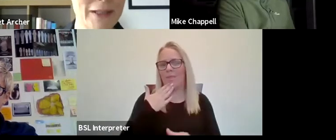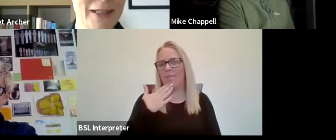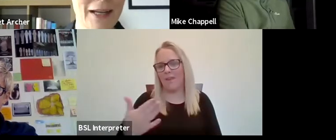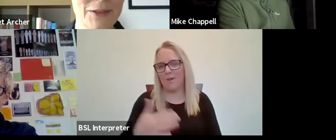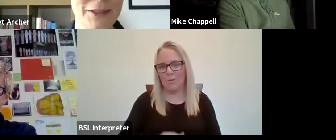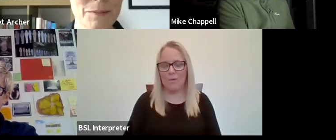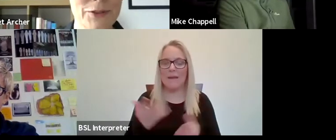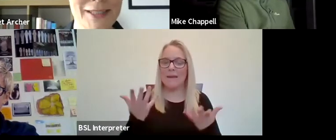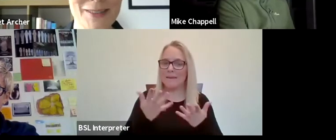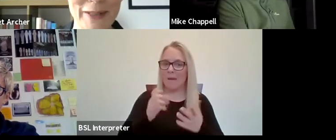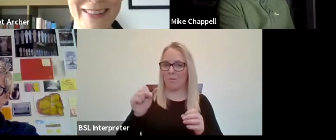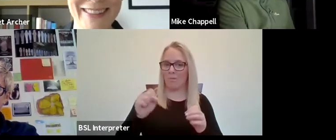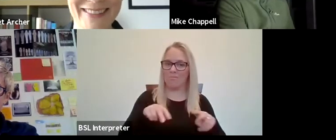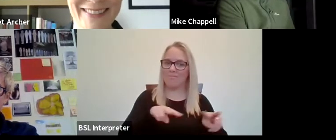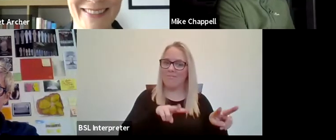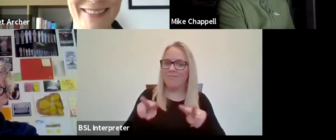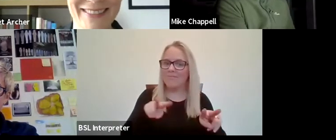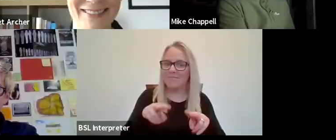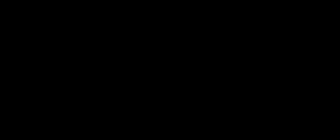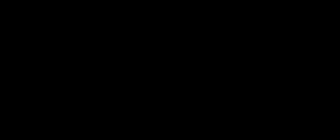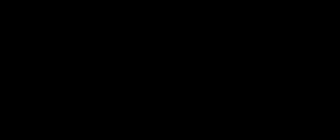Katie, can we have a look at Patricia's work?